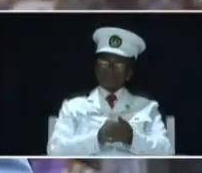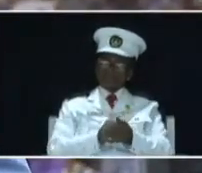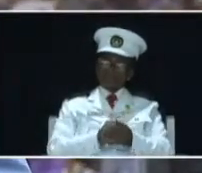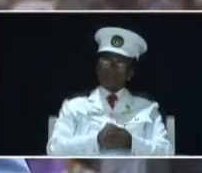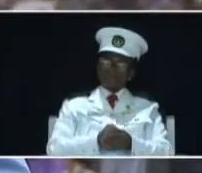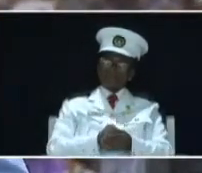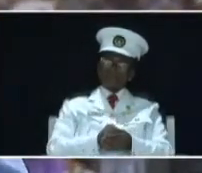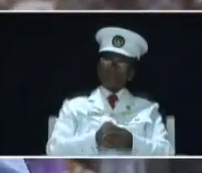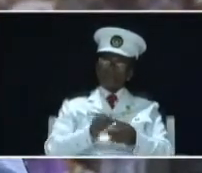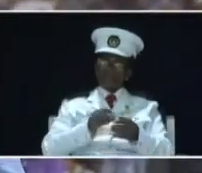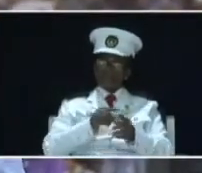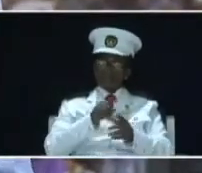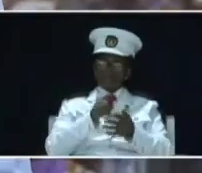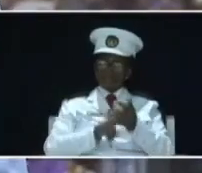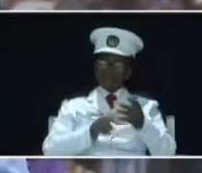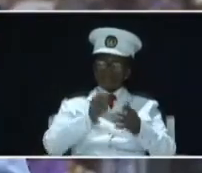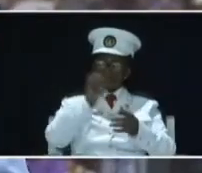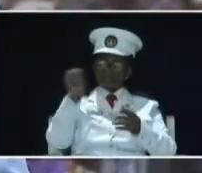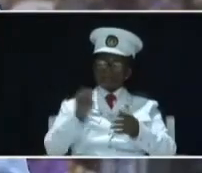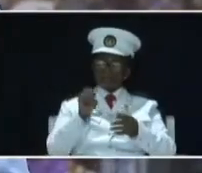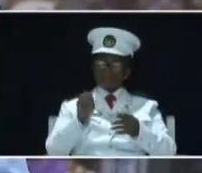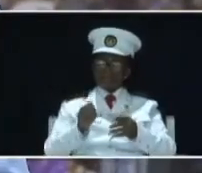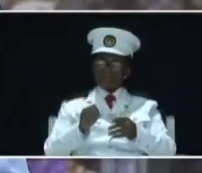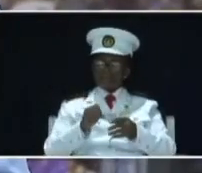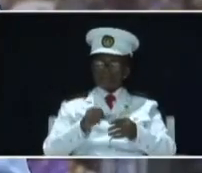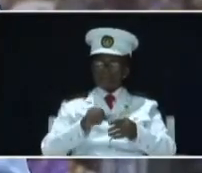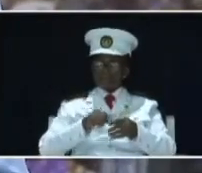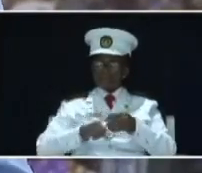Whatever refuses to be changed to fire